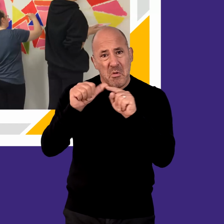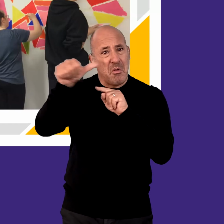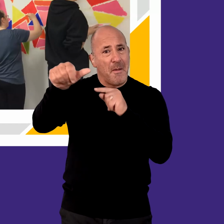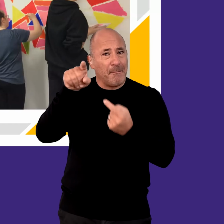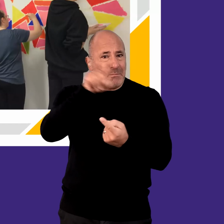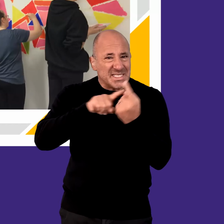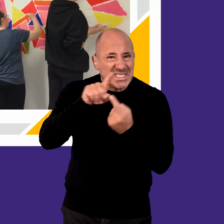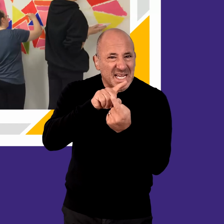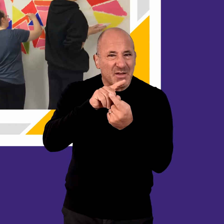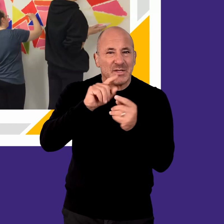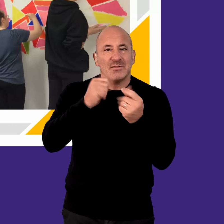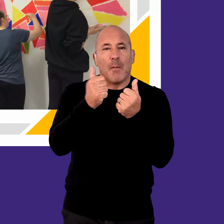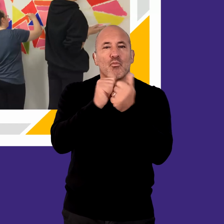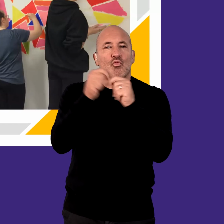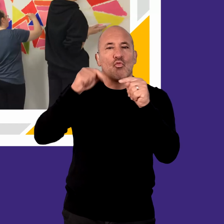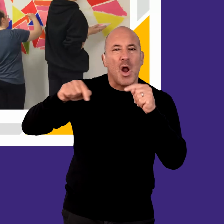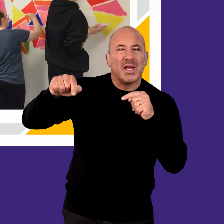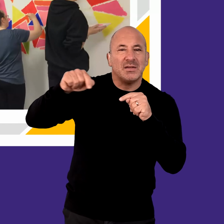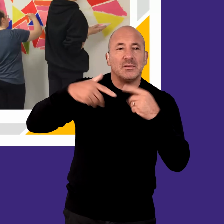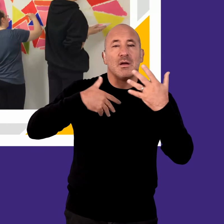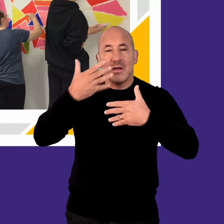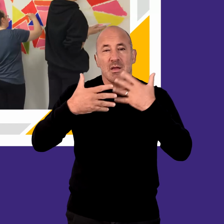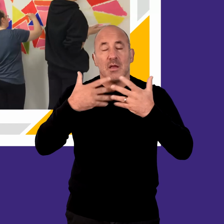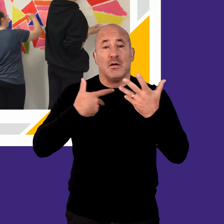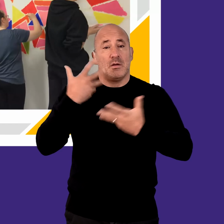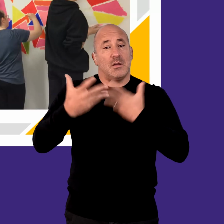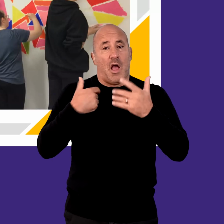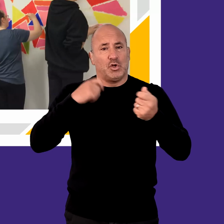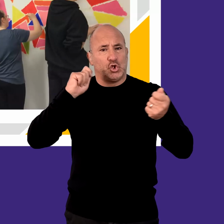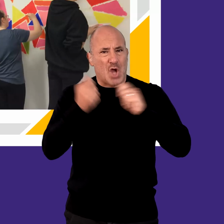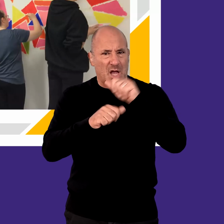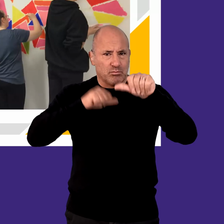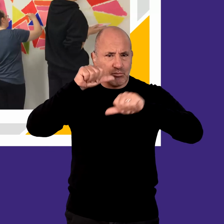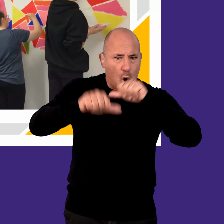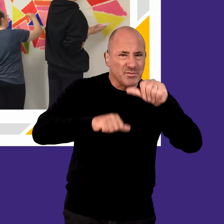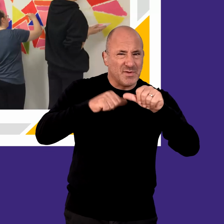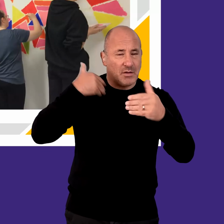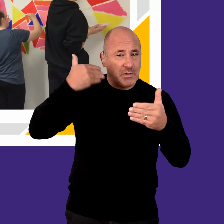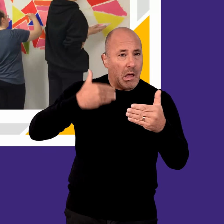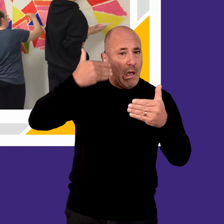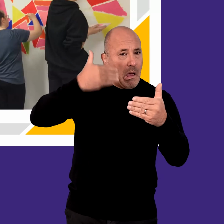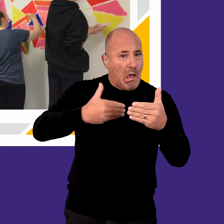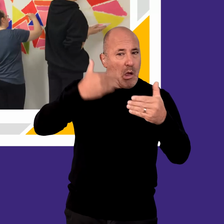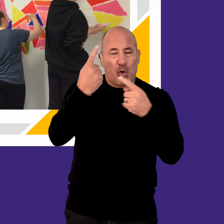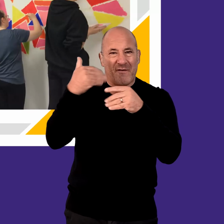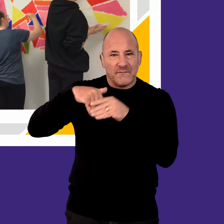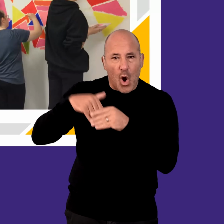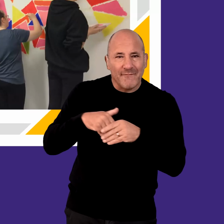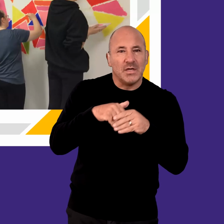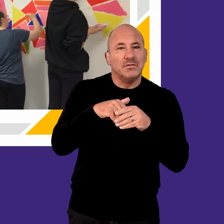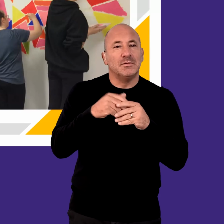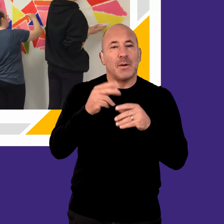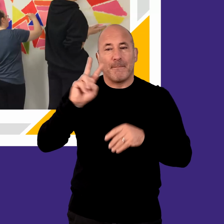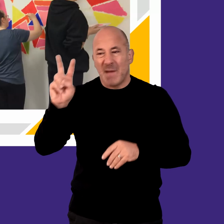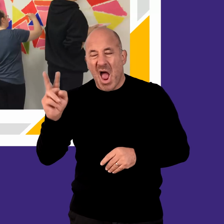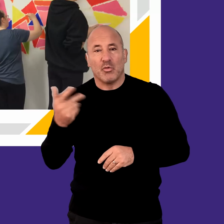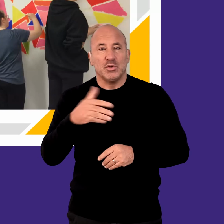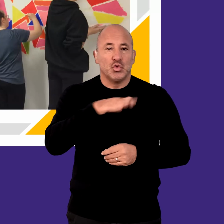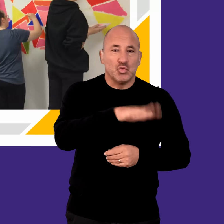We agreed to convene a further meeting with some colleagues, and eventually we ran a story of change process over several months, involving